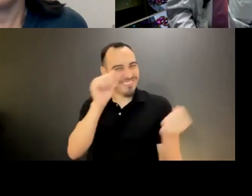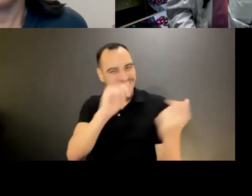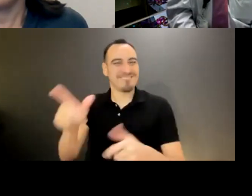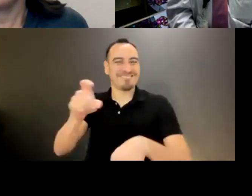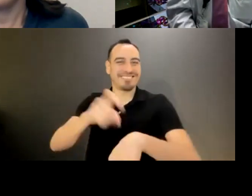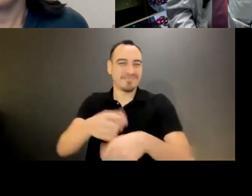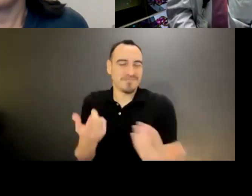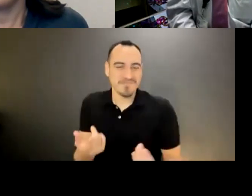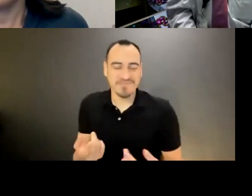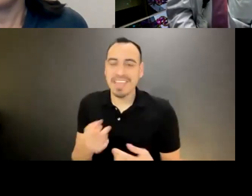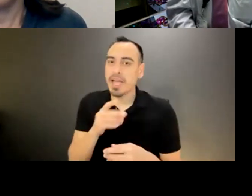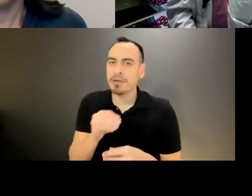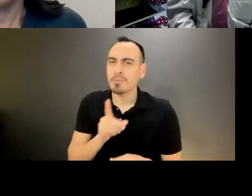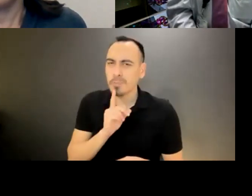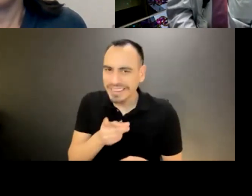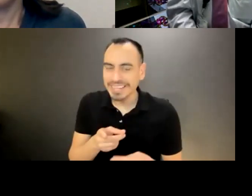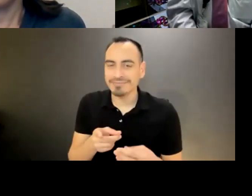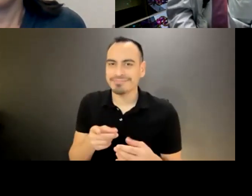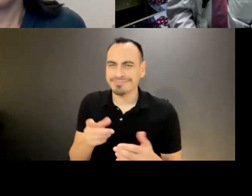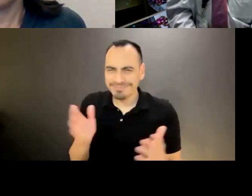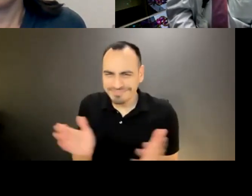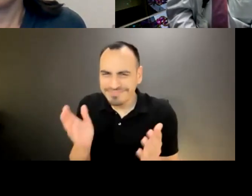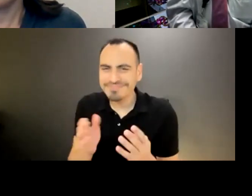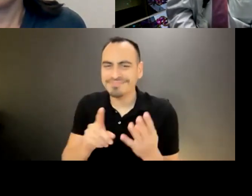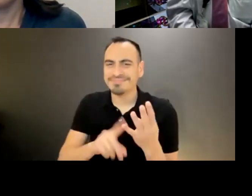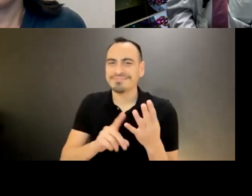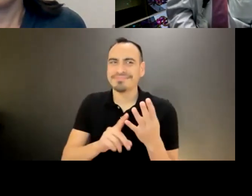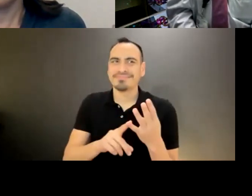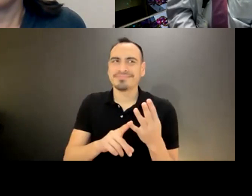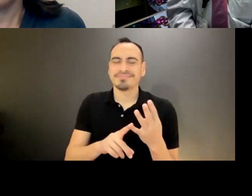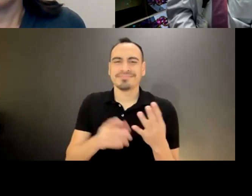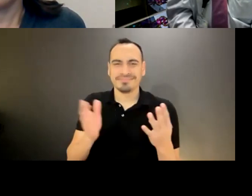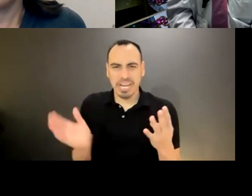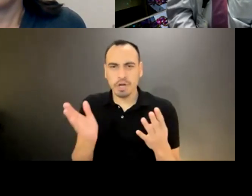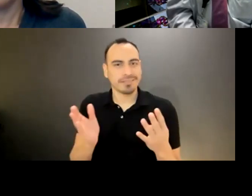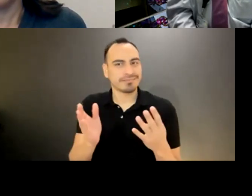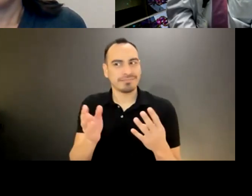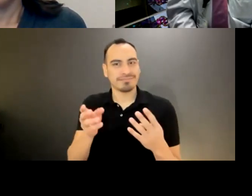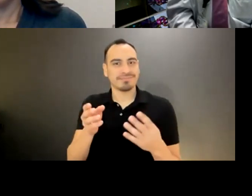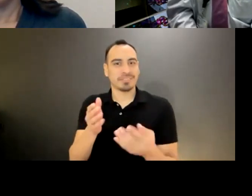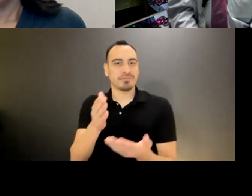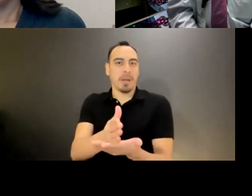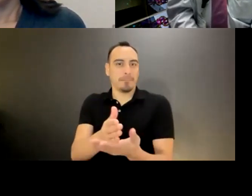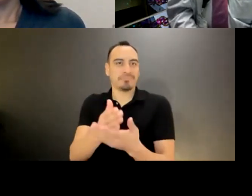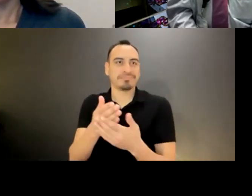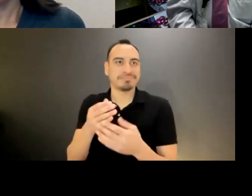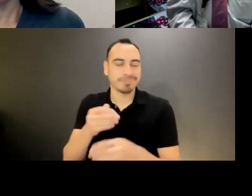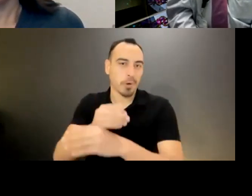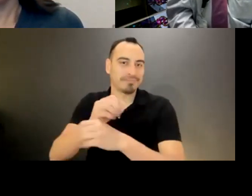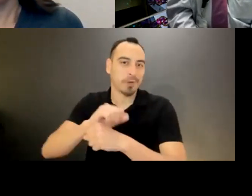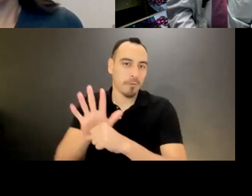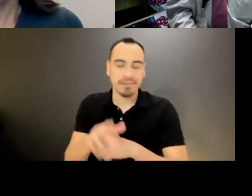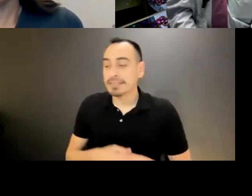important component of that triad to prevent COVID. So